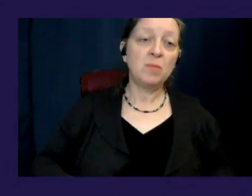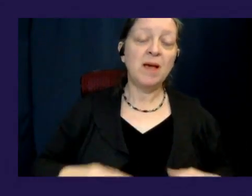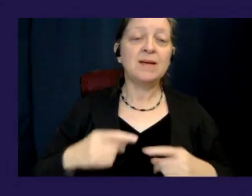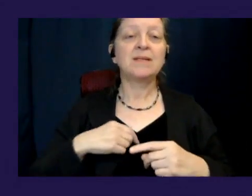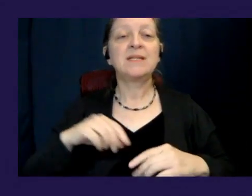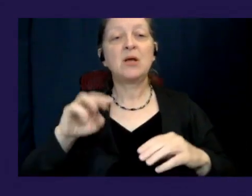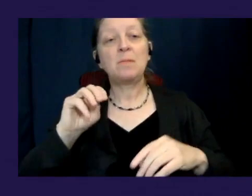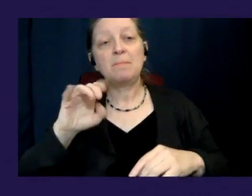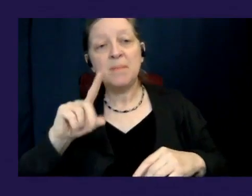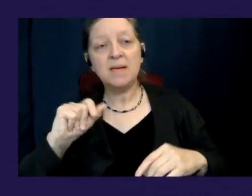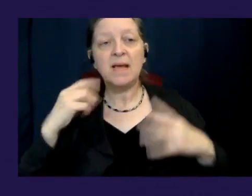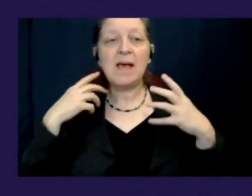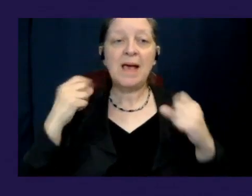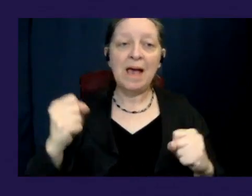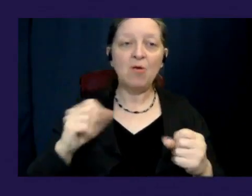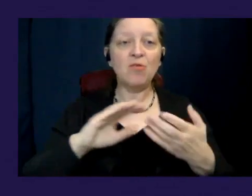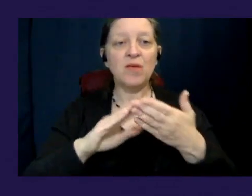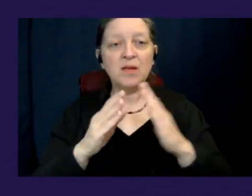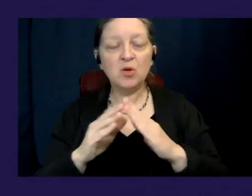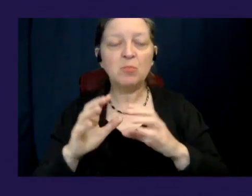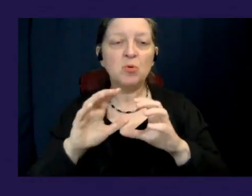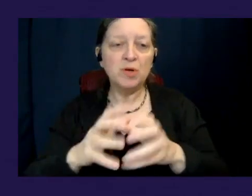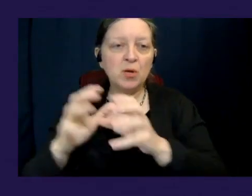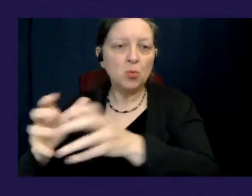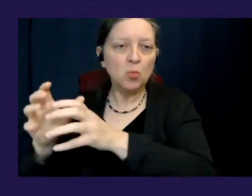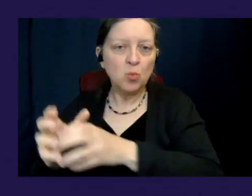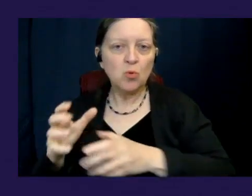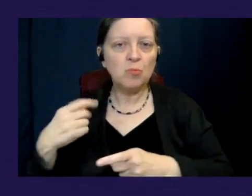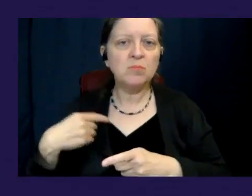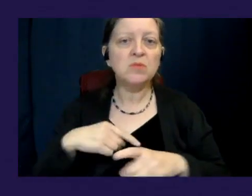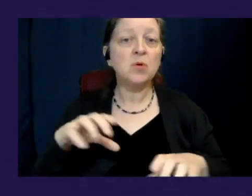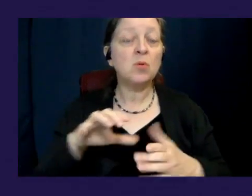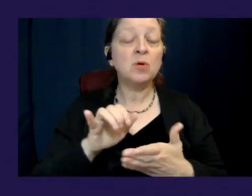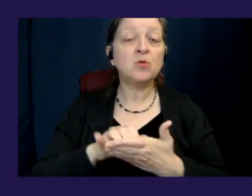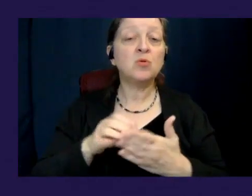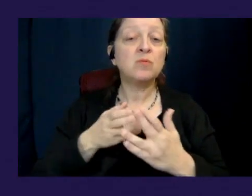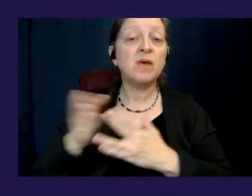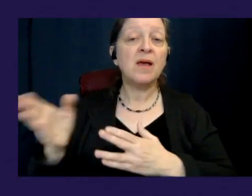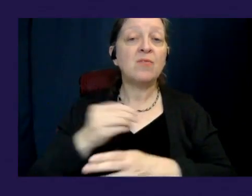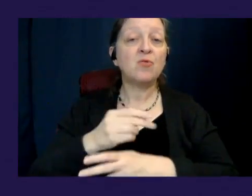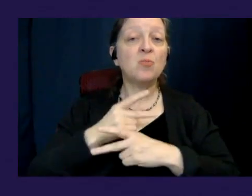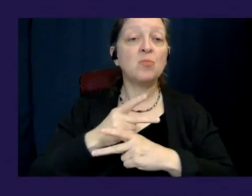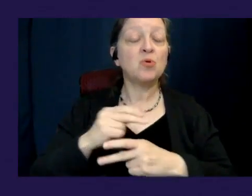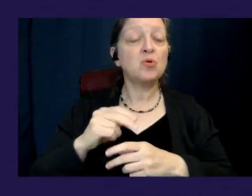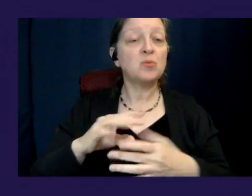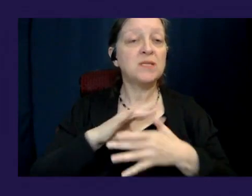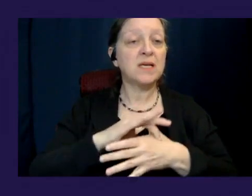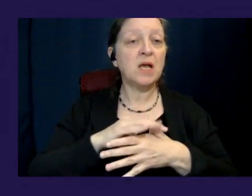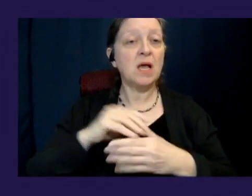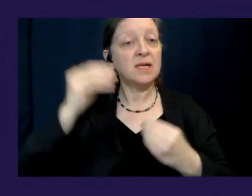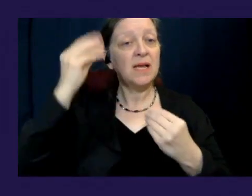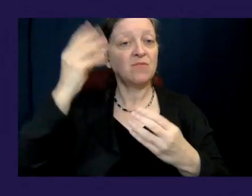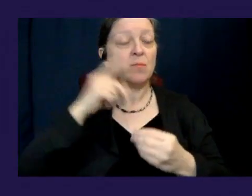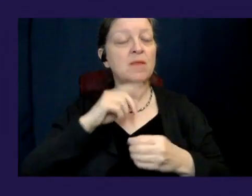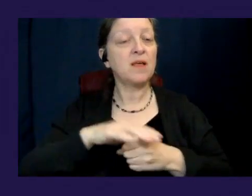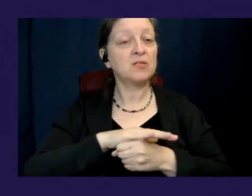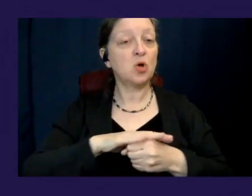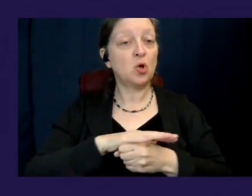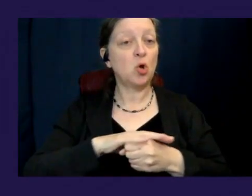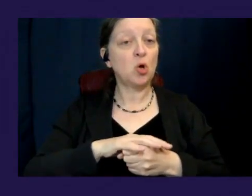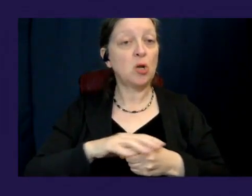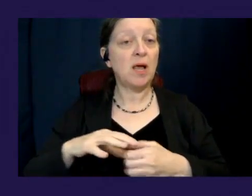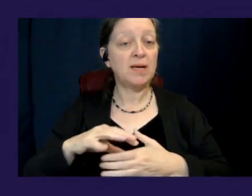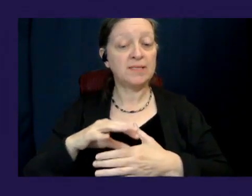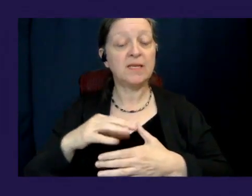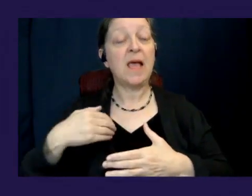we do this mostly through the production content and information that is localized, contextualized, factual, and most